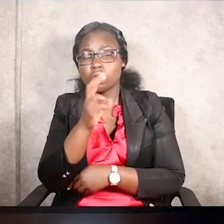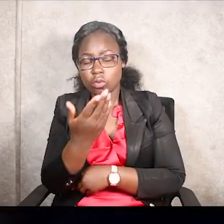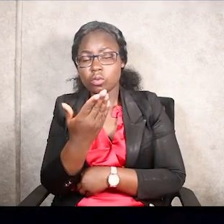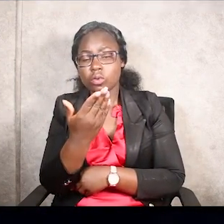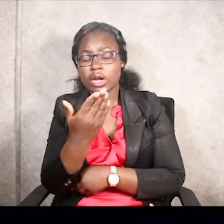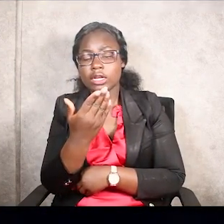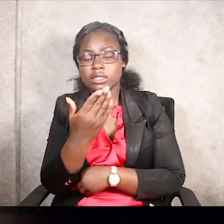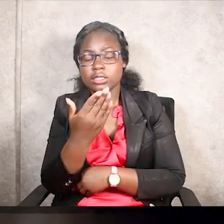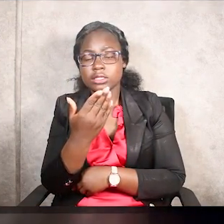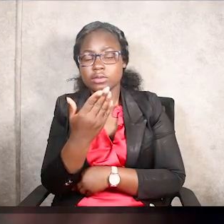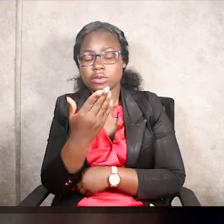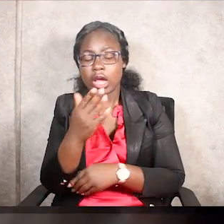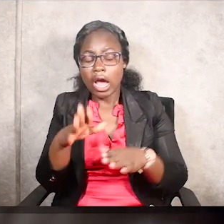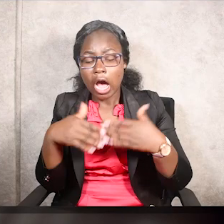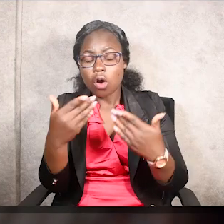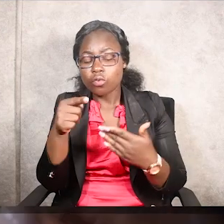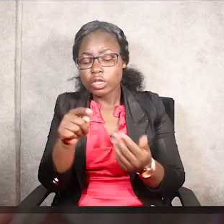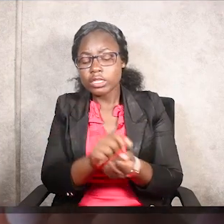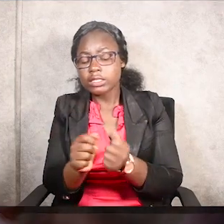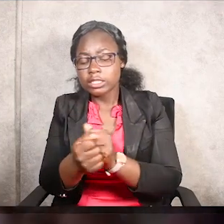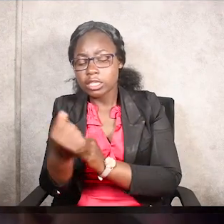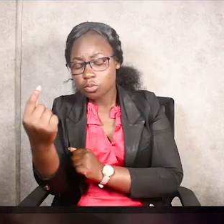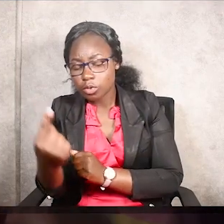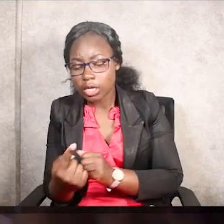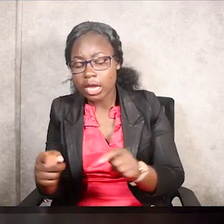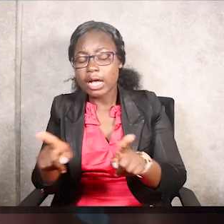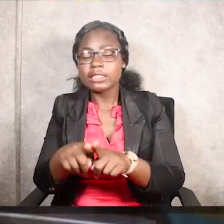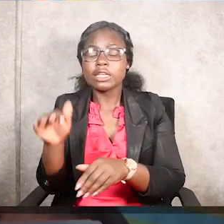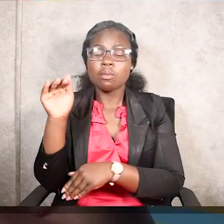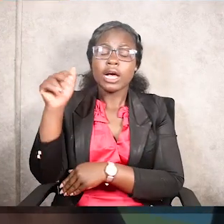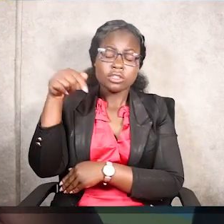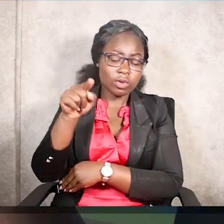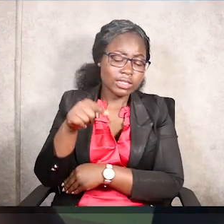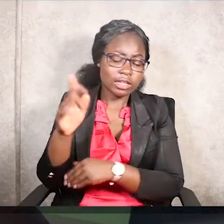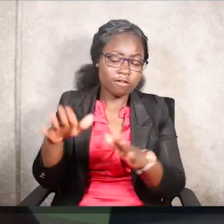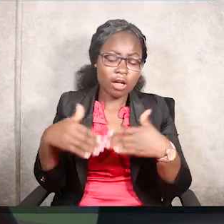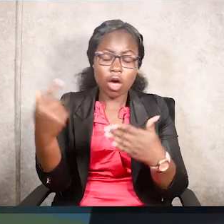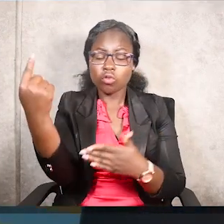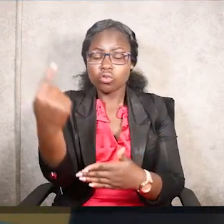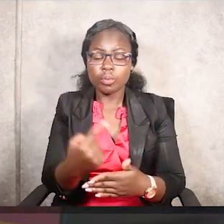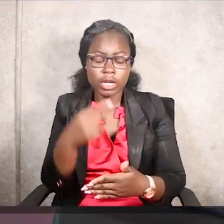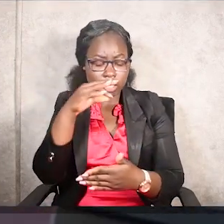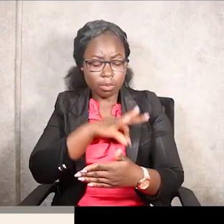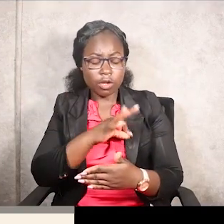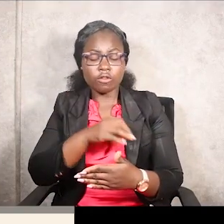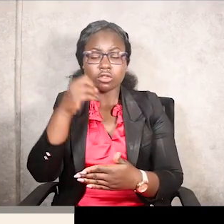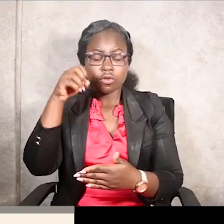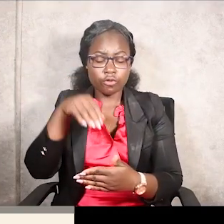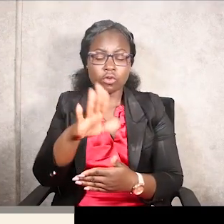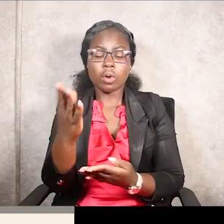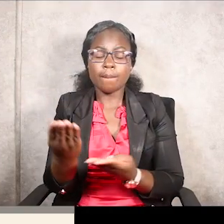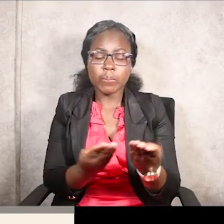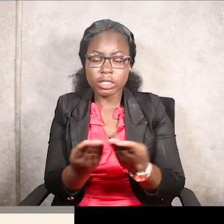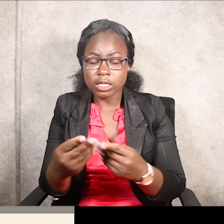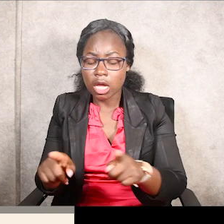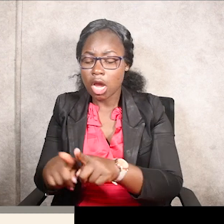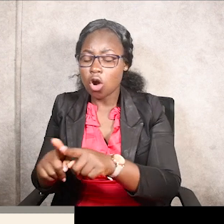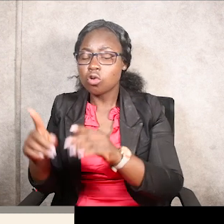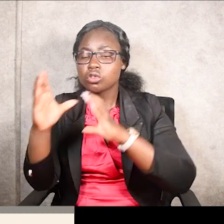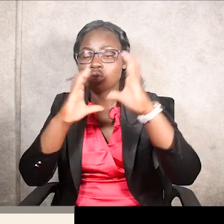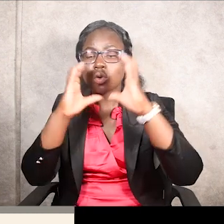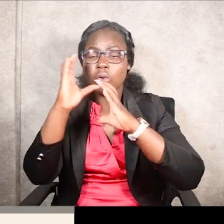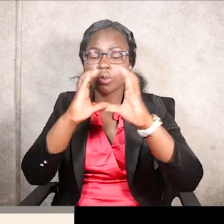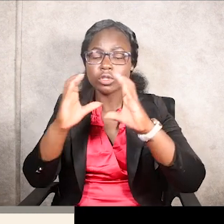and cons that this change presents and ask yourself how it can align for the benefit of your business. Also, communicating